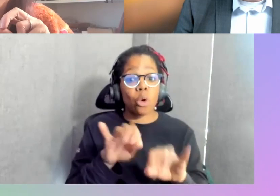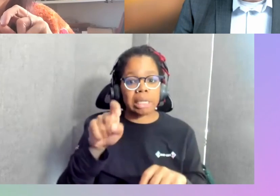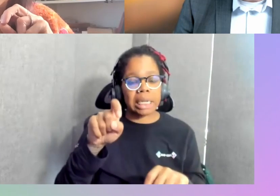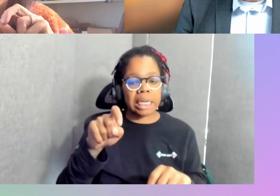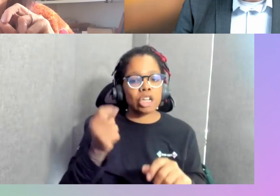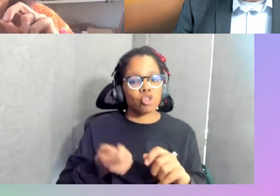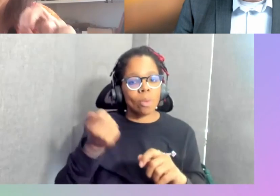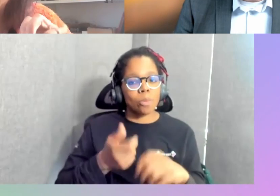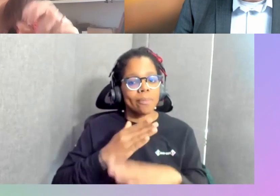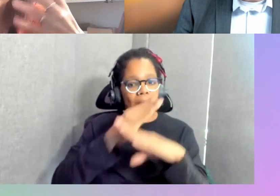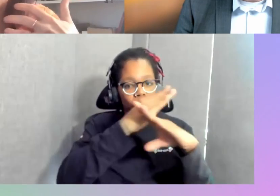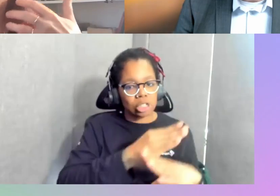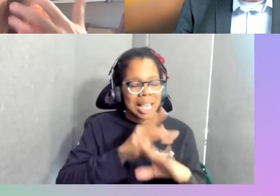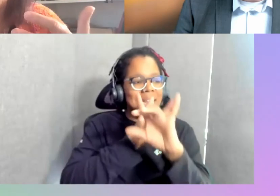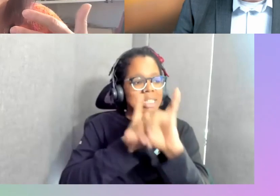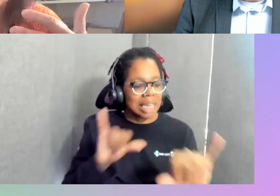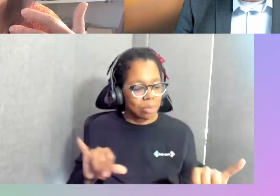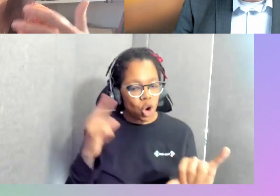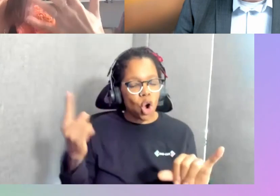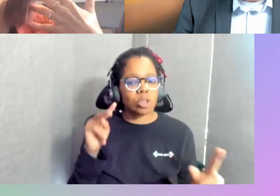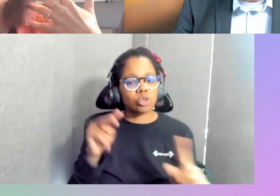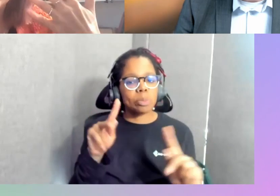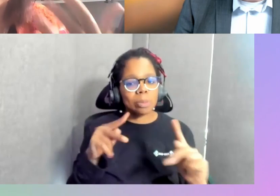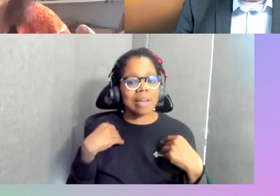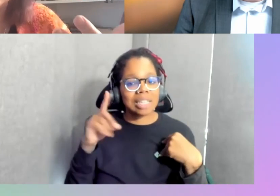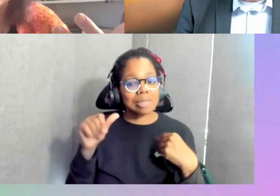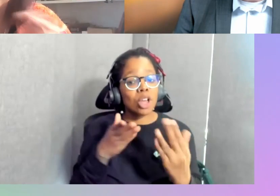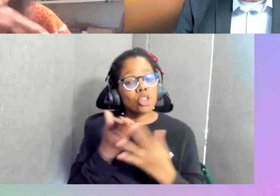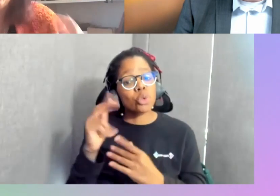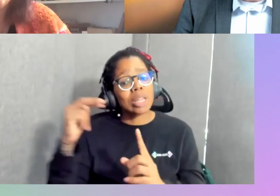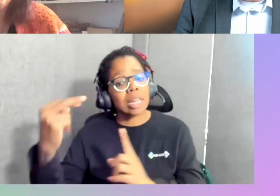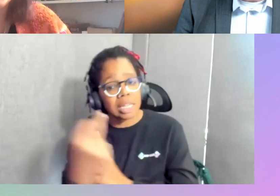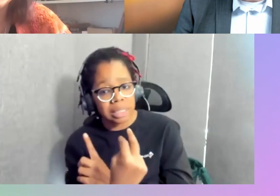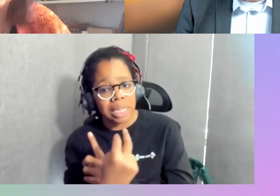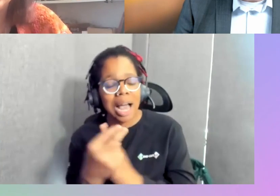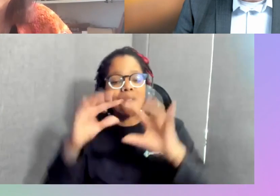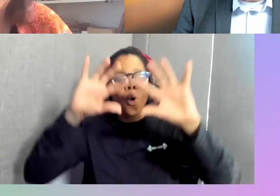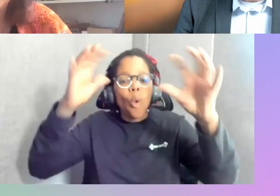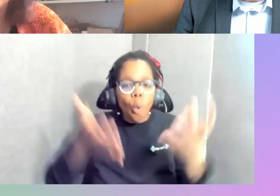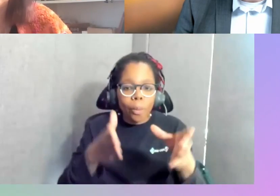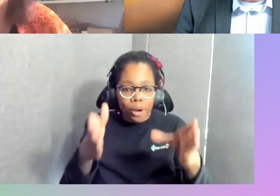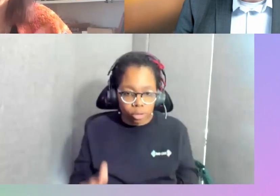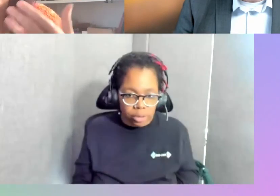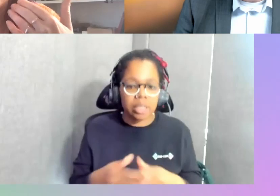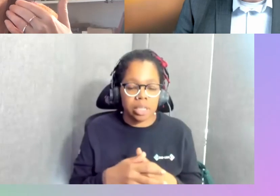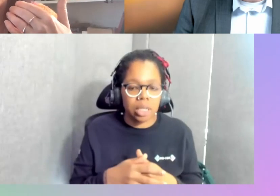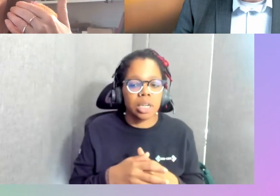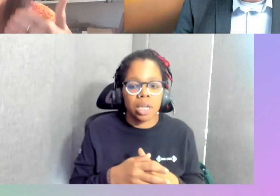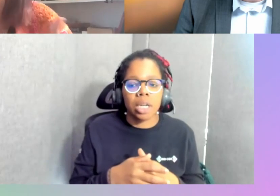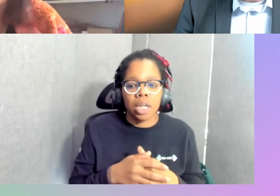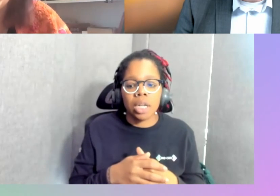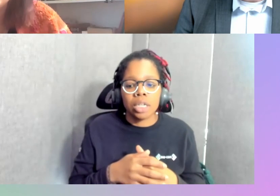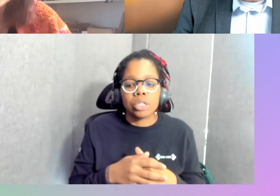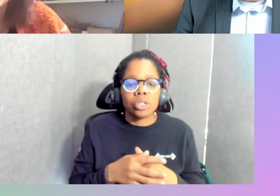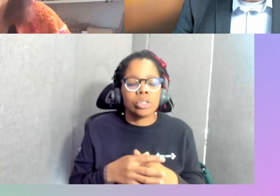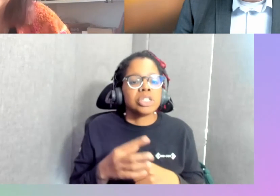barriers, and yet to always view people with disabilities through that lens of the whole person. And so